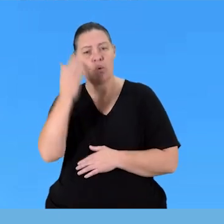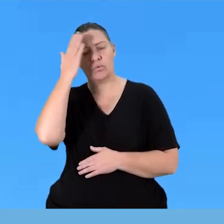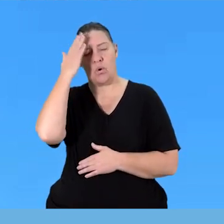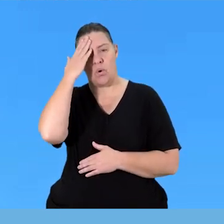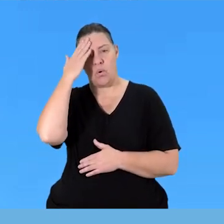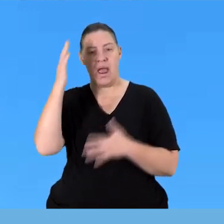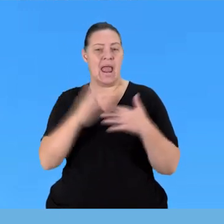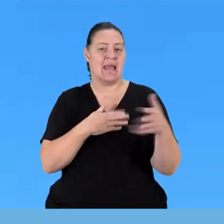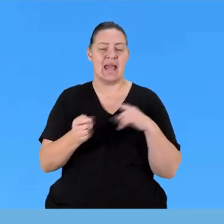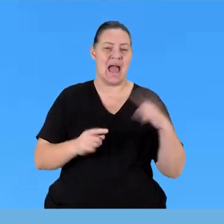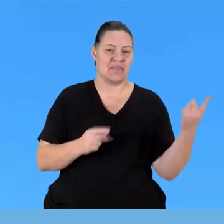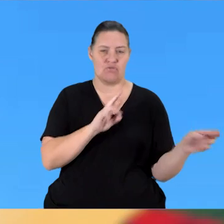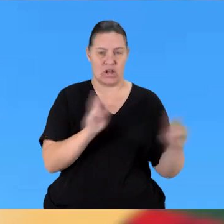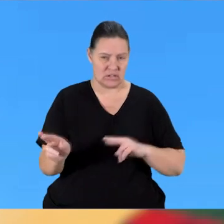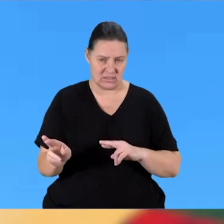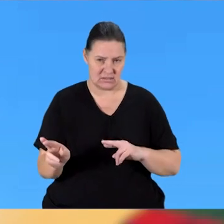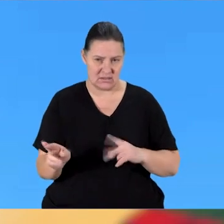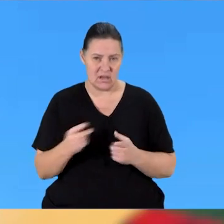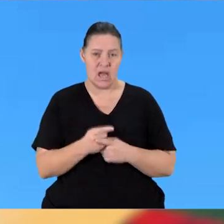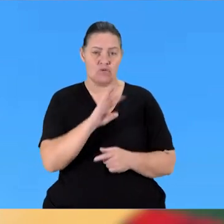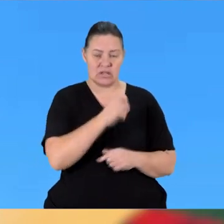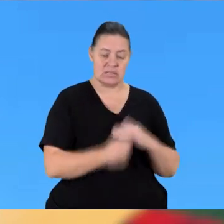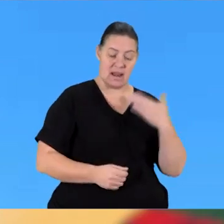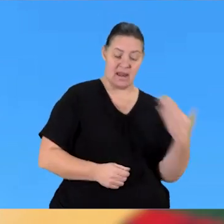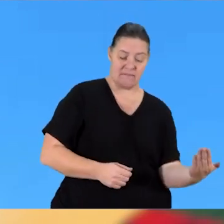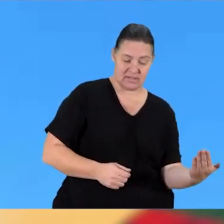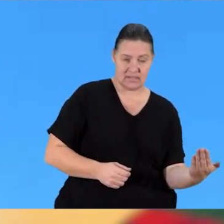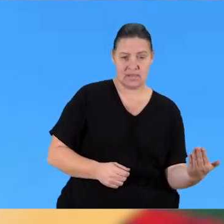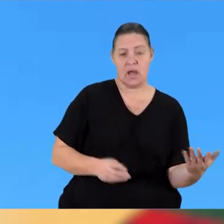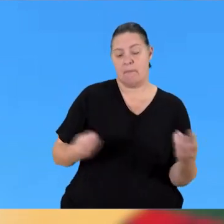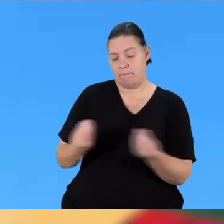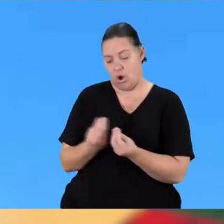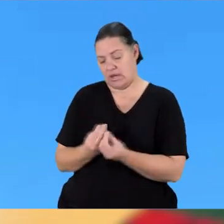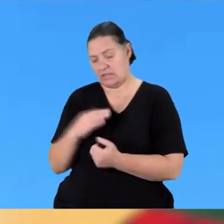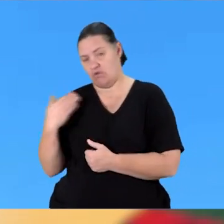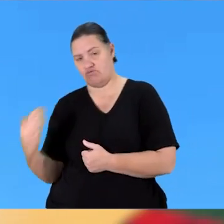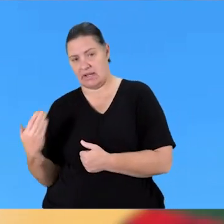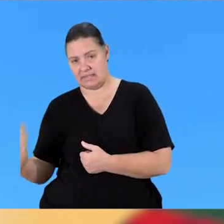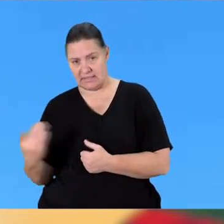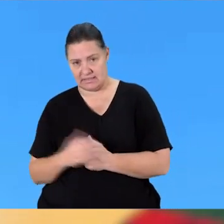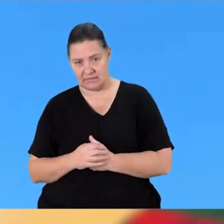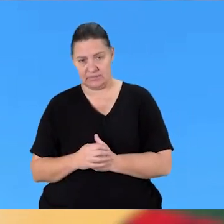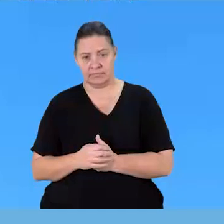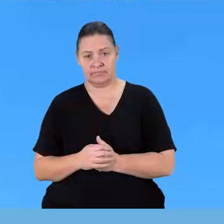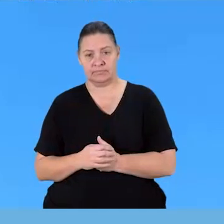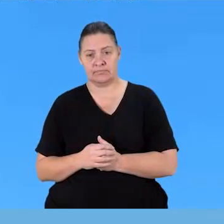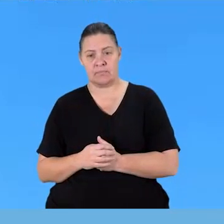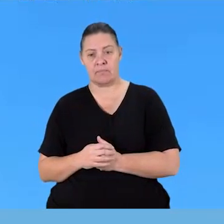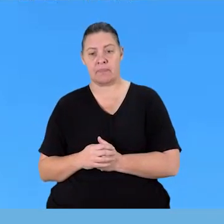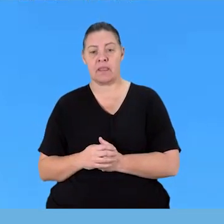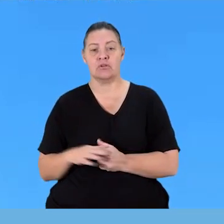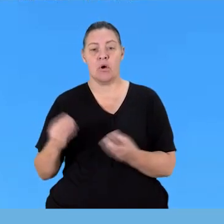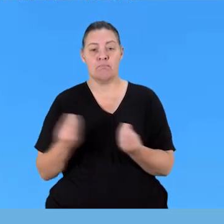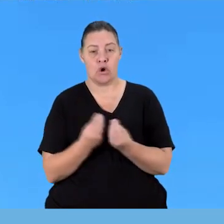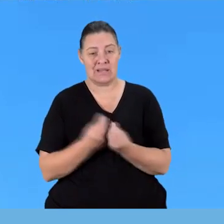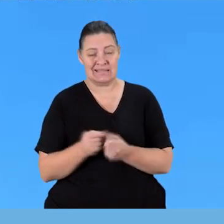on any other reaction, we know that the reactants are written on the left-hand side, whereas the products are written on the right-hand side. So the products